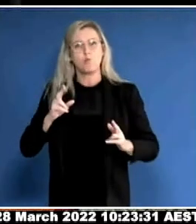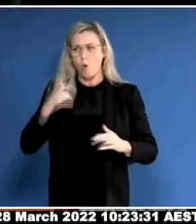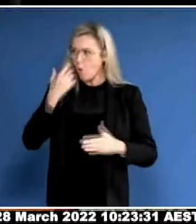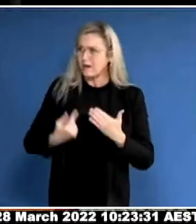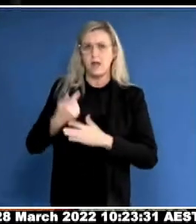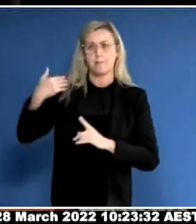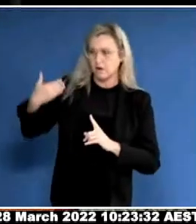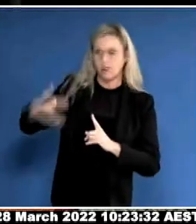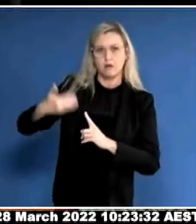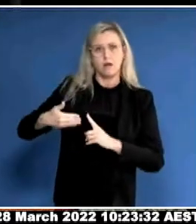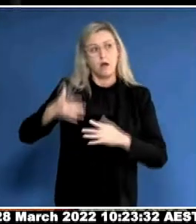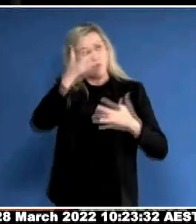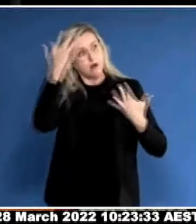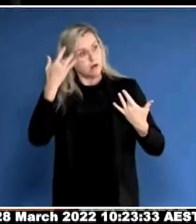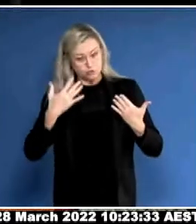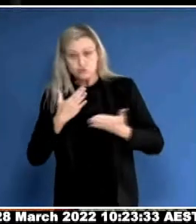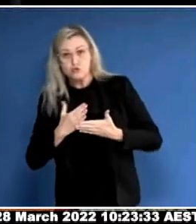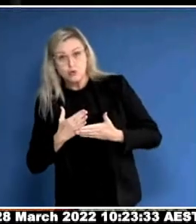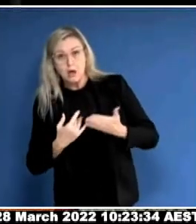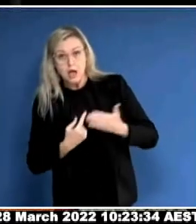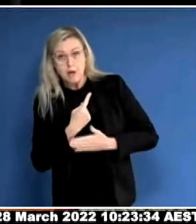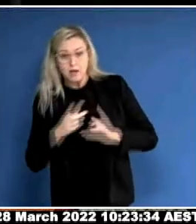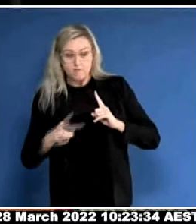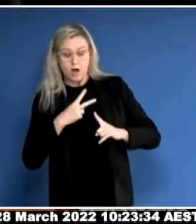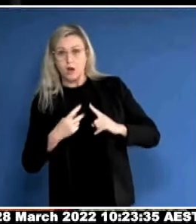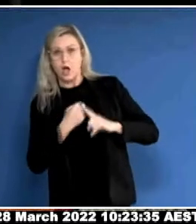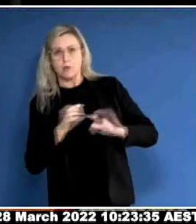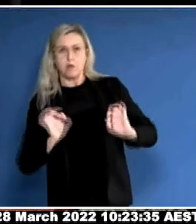them is violence and abuse and should be reported.